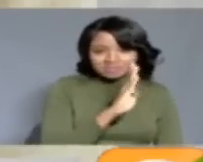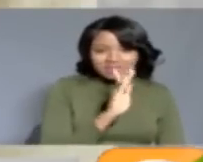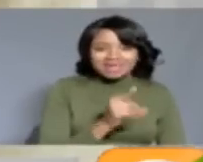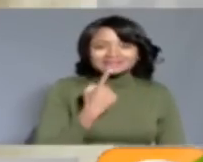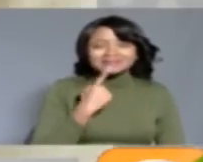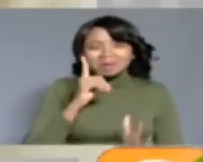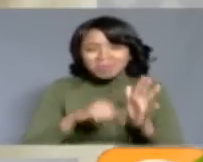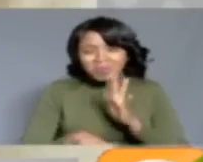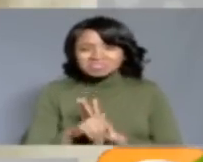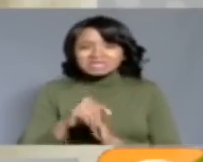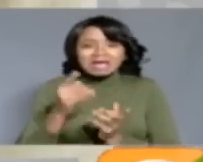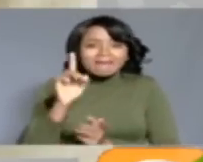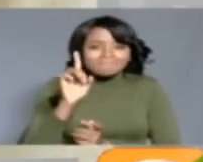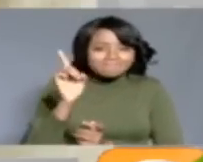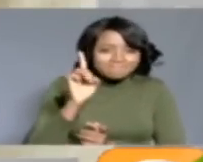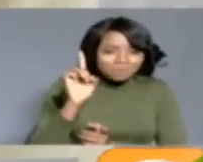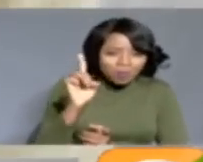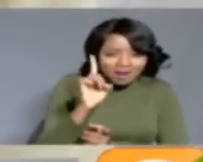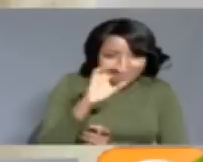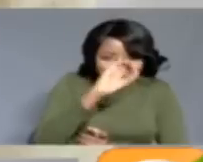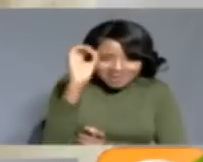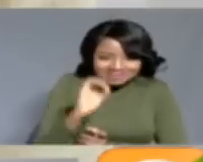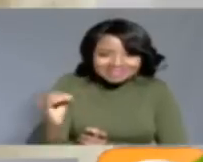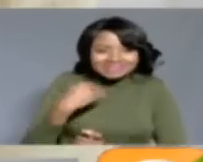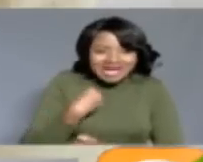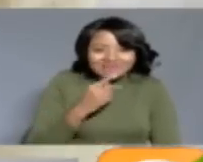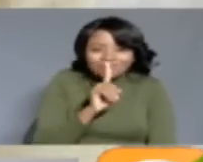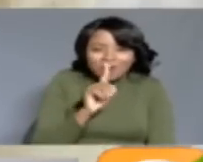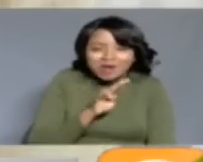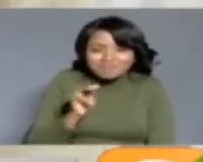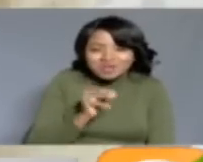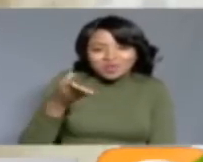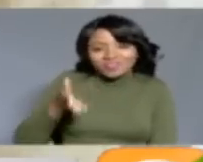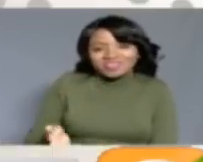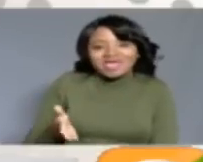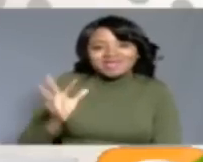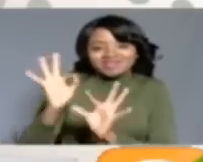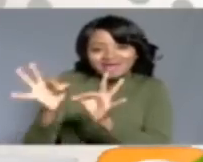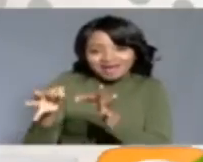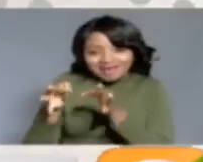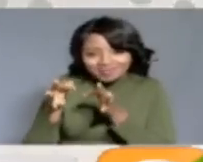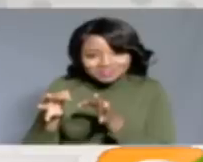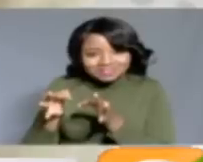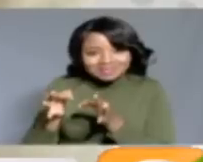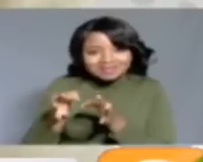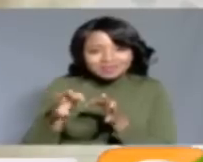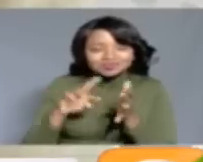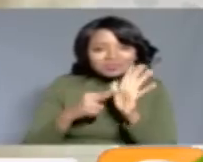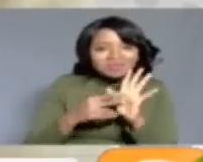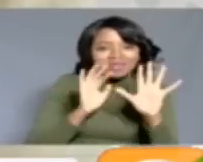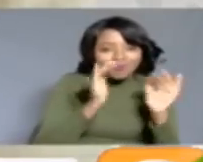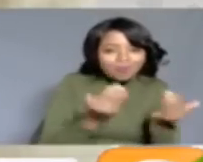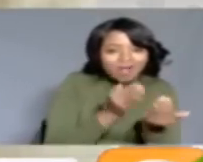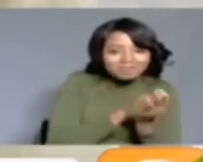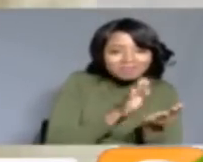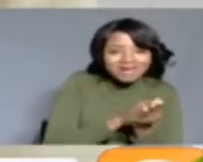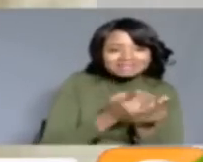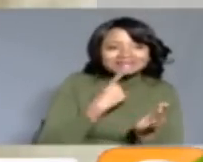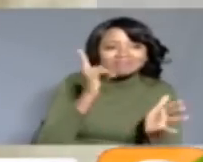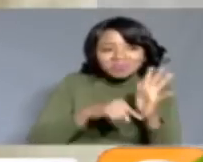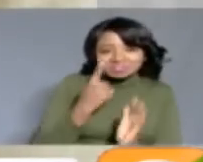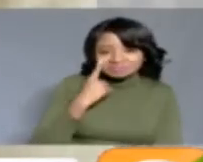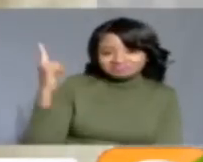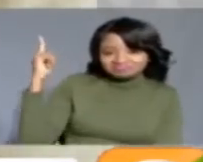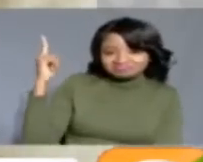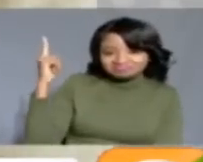of the bankable population in Kenya have a million shillings in their accounts. With the World Bank putting the numbers of account holders in Kenya at